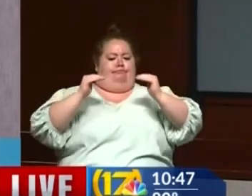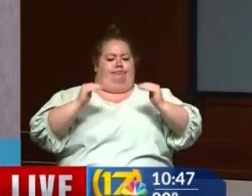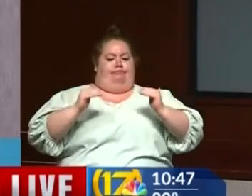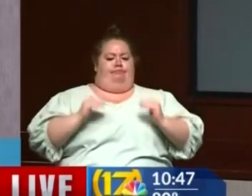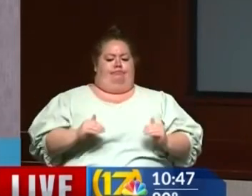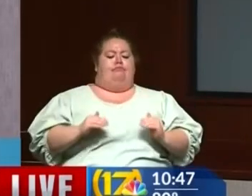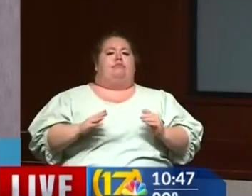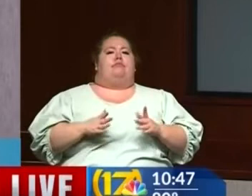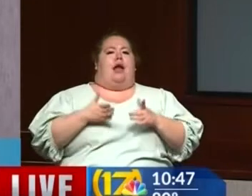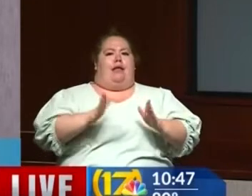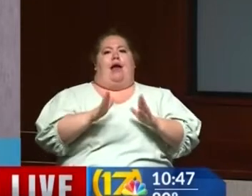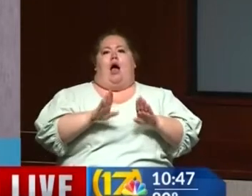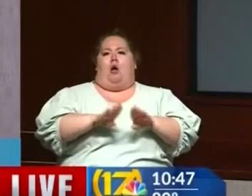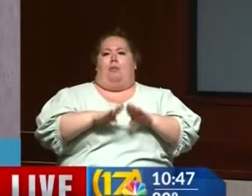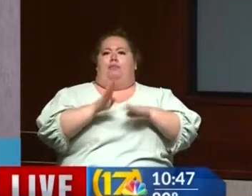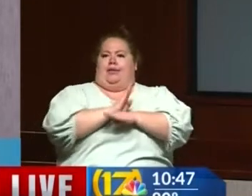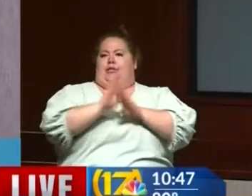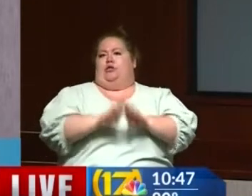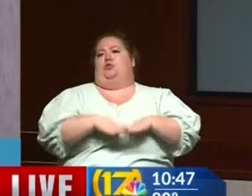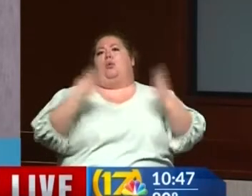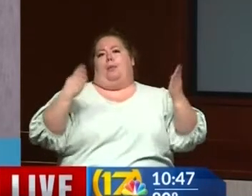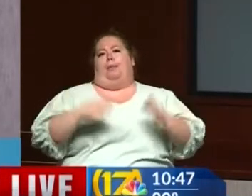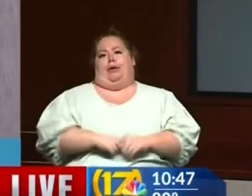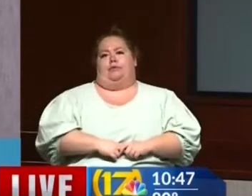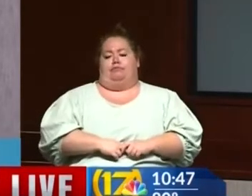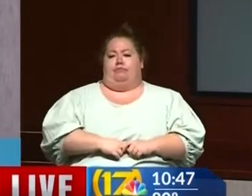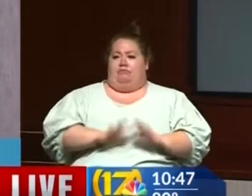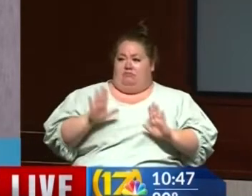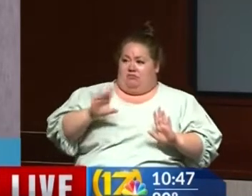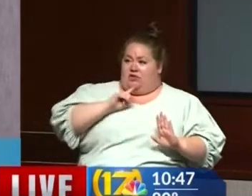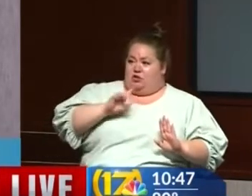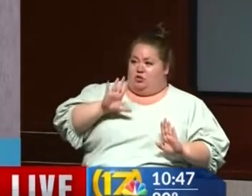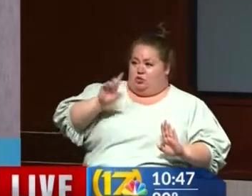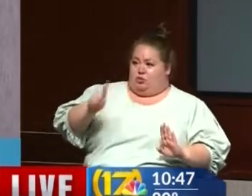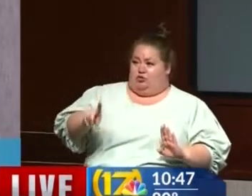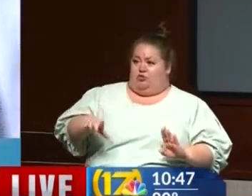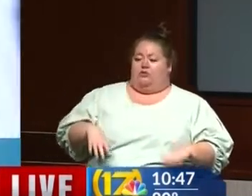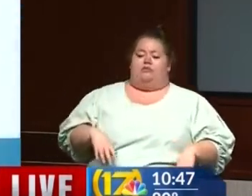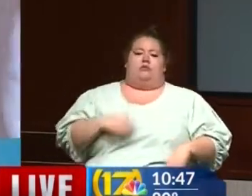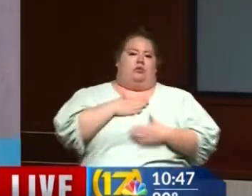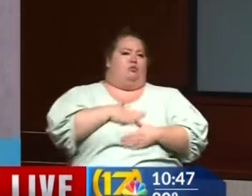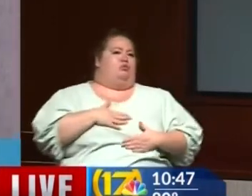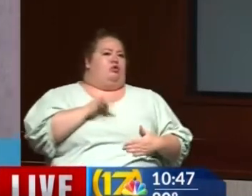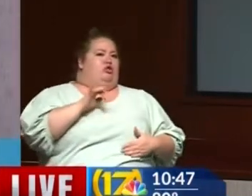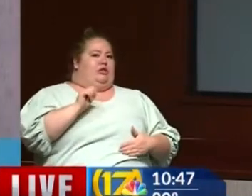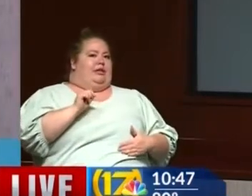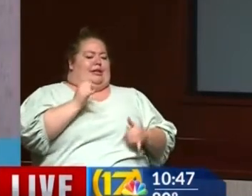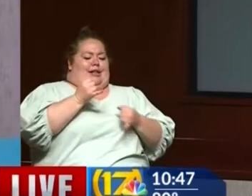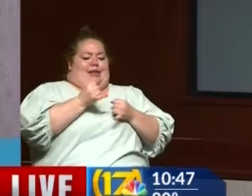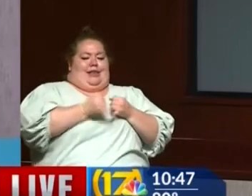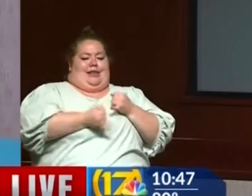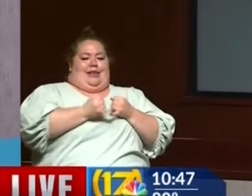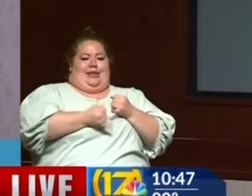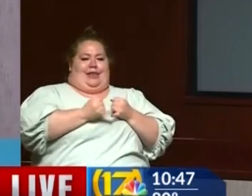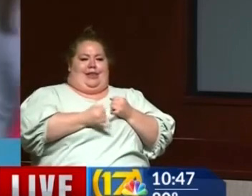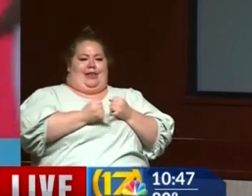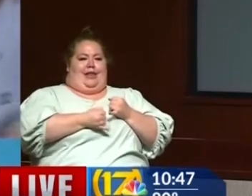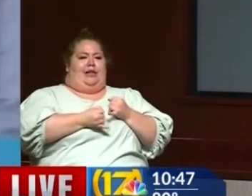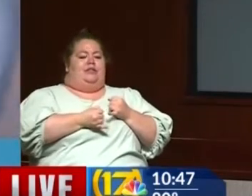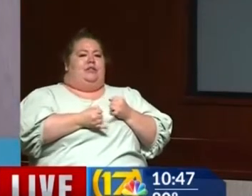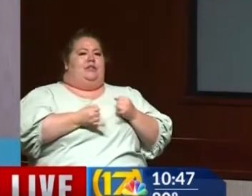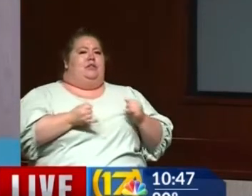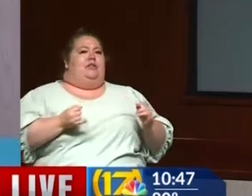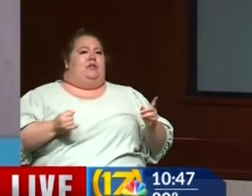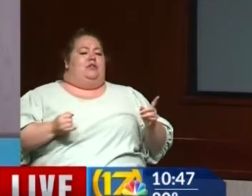businesses to open. Hopefully that addresses your questions, Austin. Appreciate that. Just one last thing, because we've been